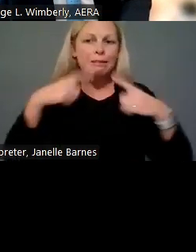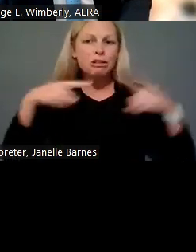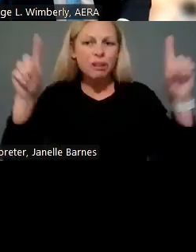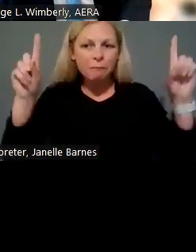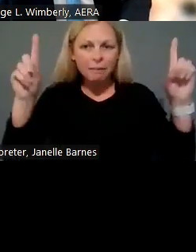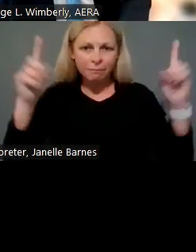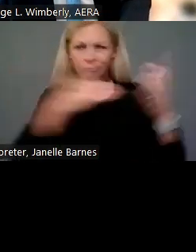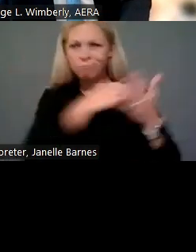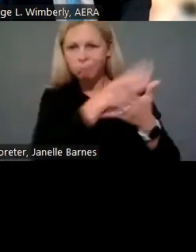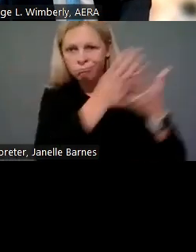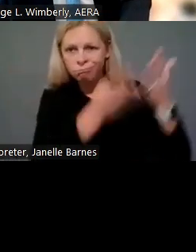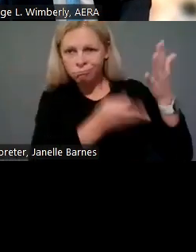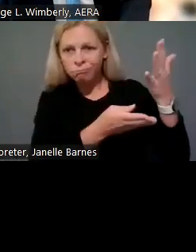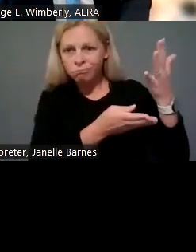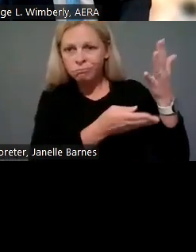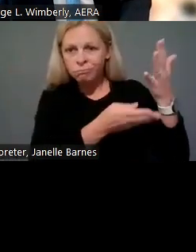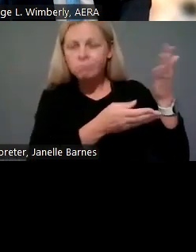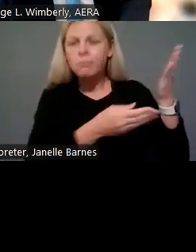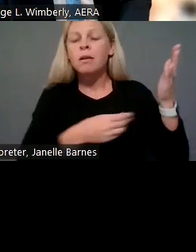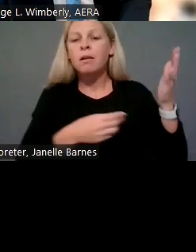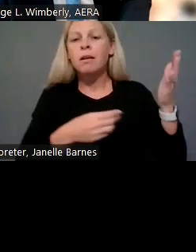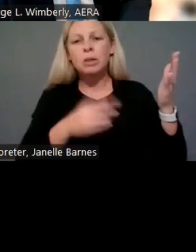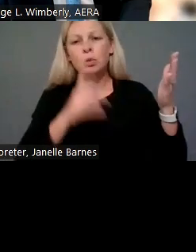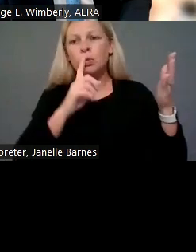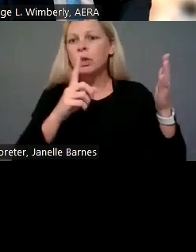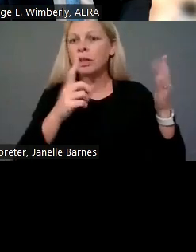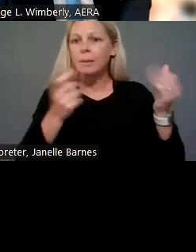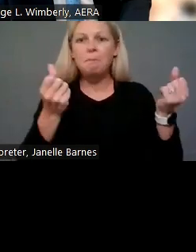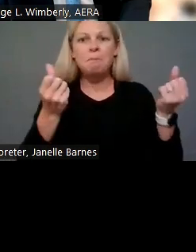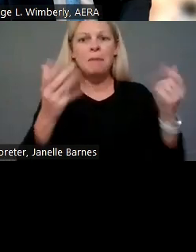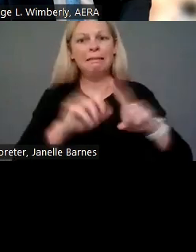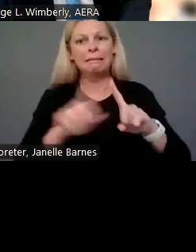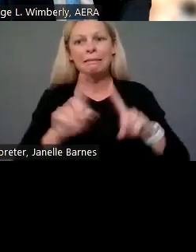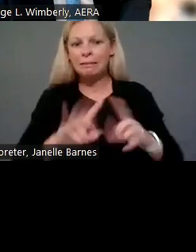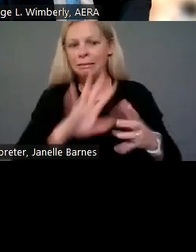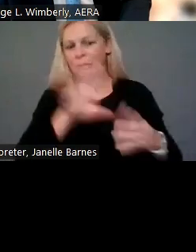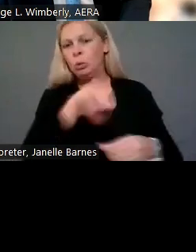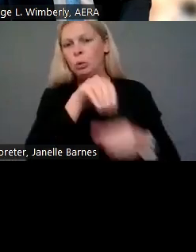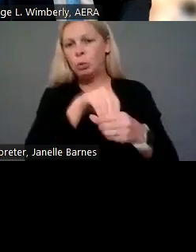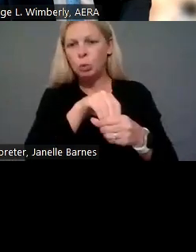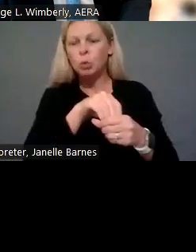defined, and quite broadly defined across fields and disciplines.